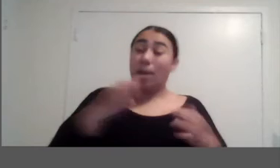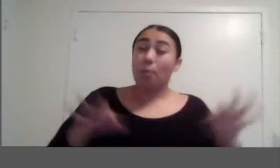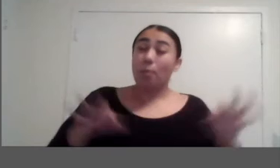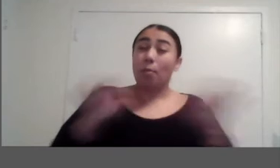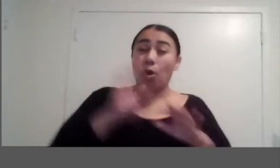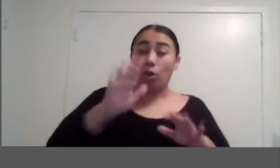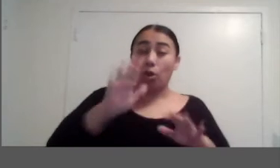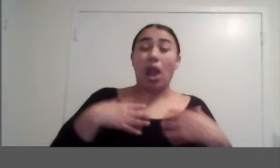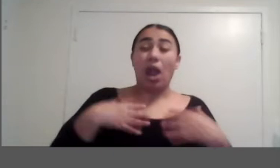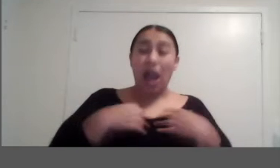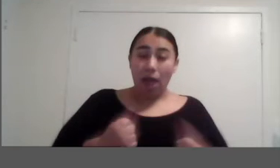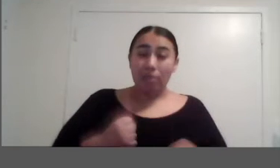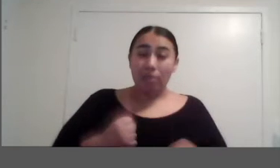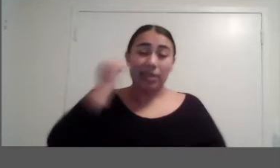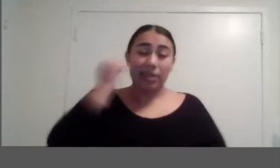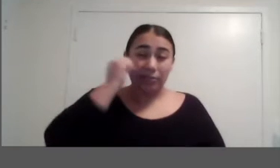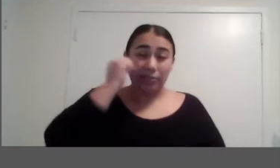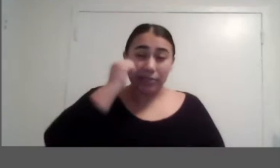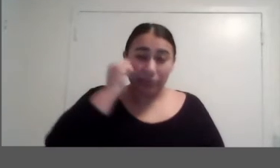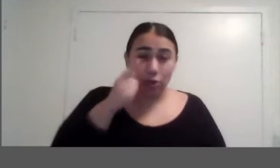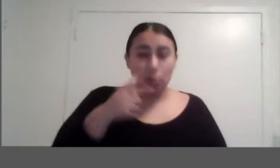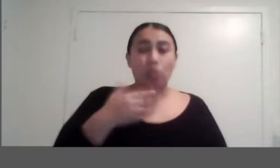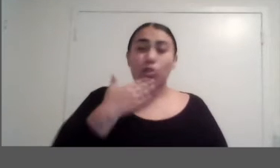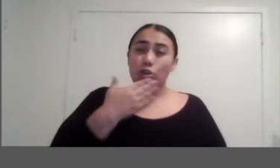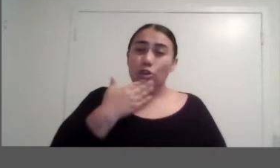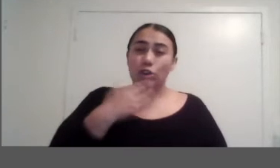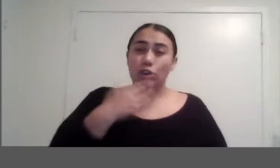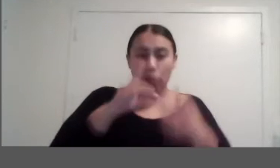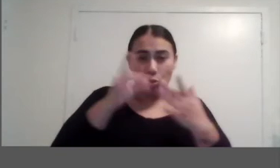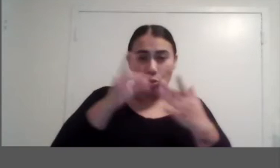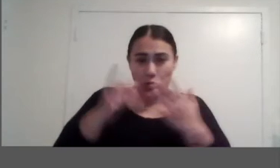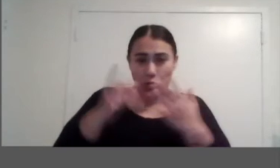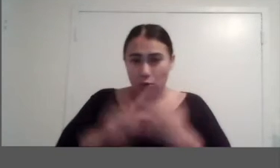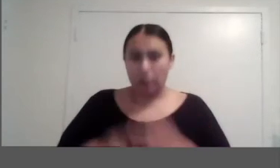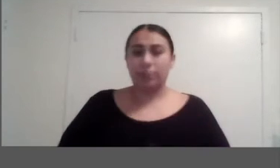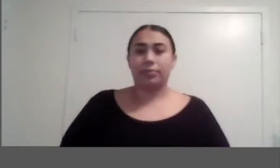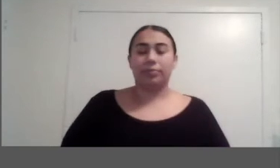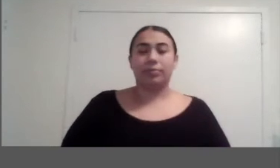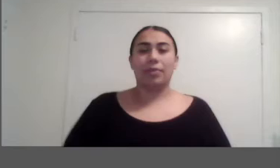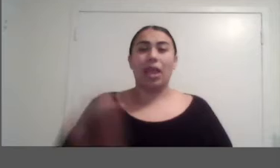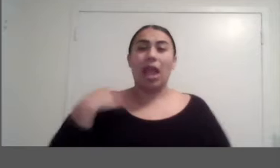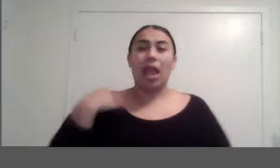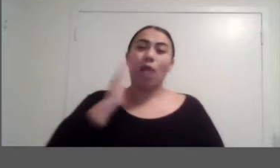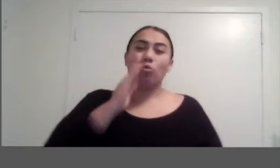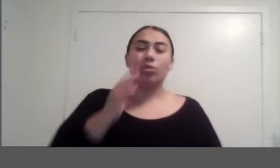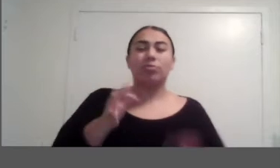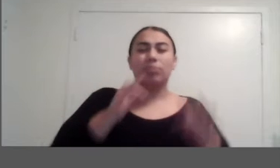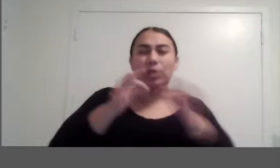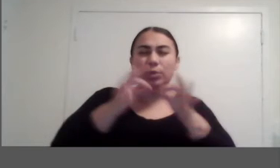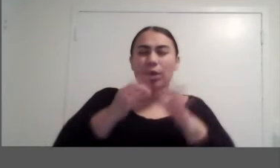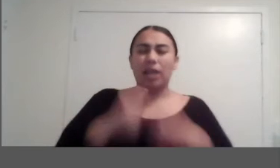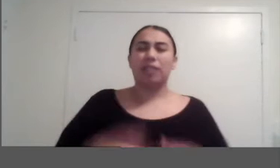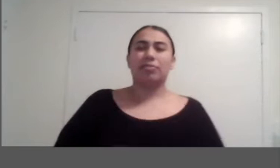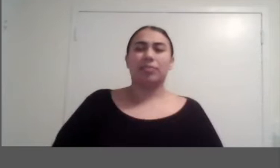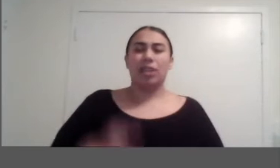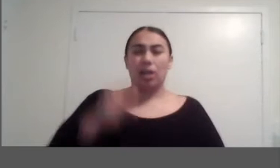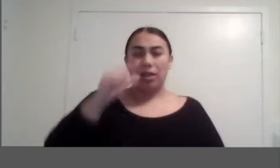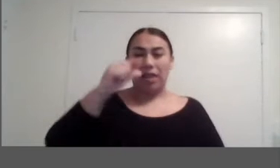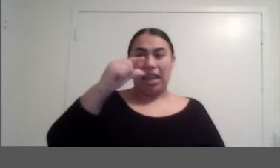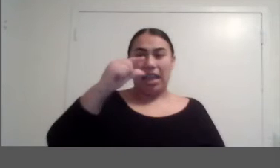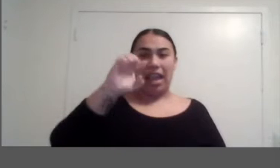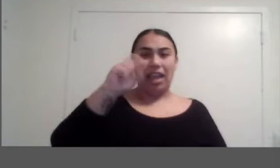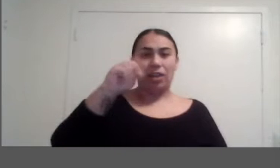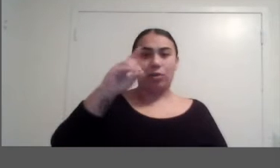is important, and cannabis can possibly play a role. To better understand this, let's revisit the endocannabinoid system